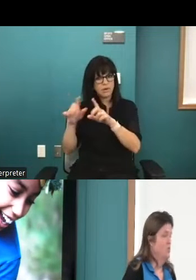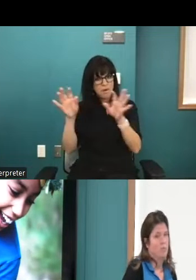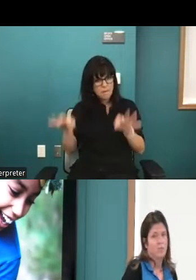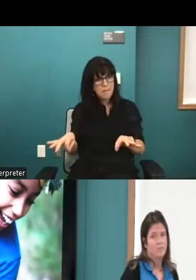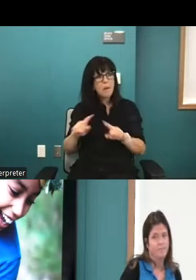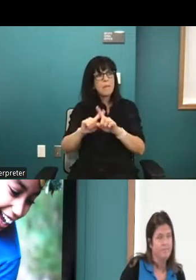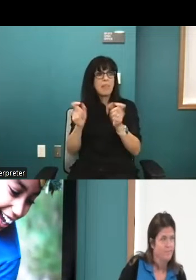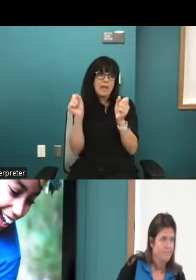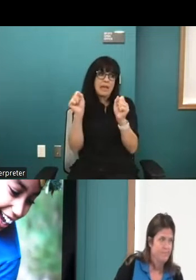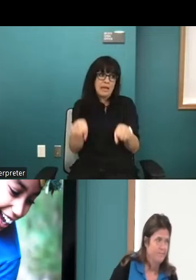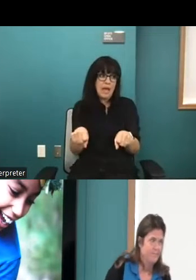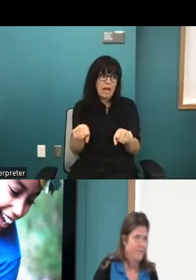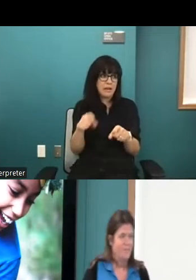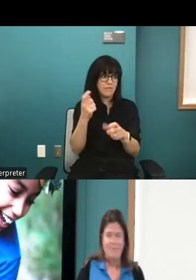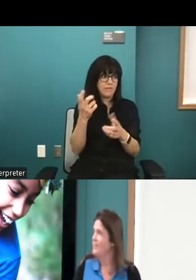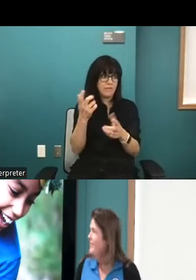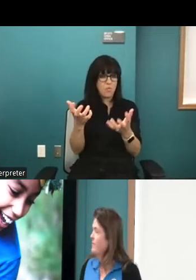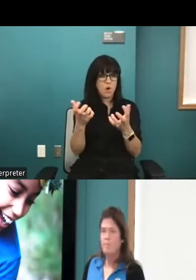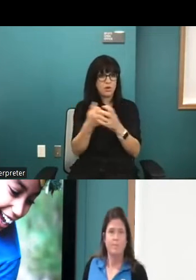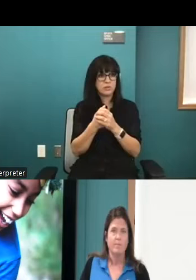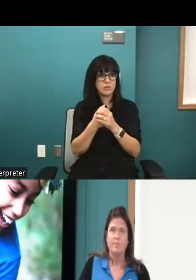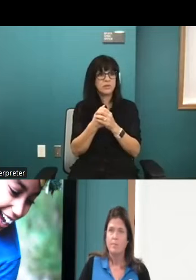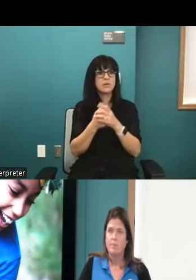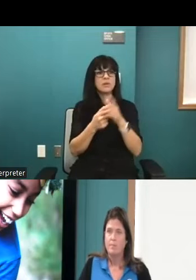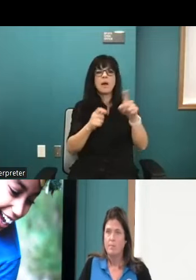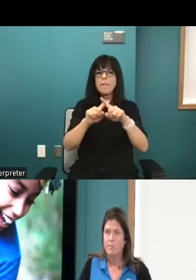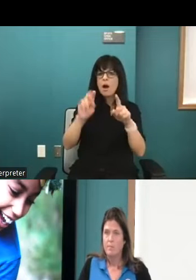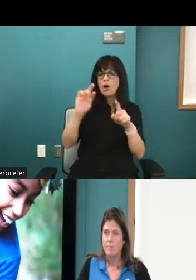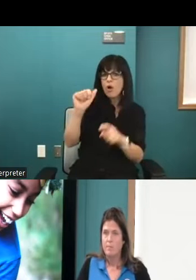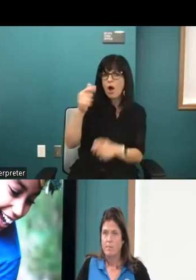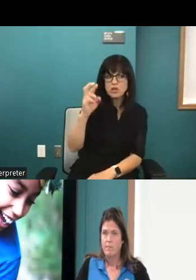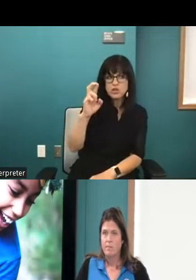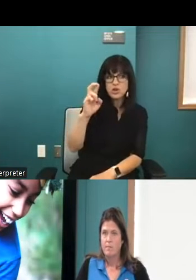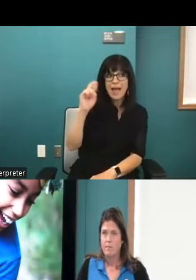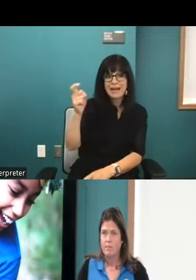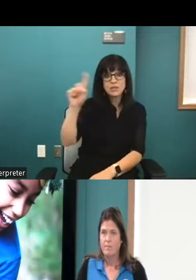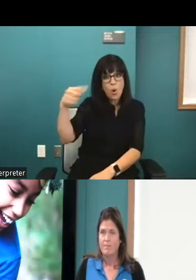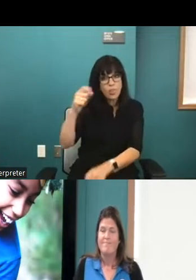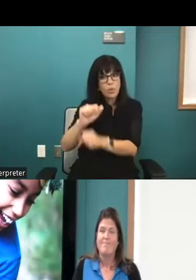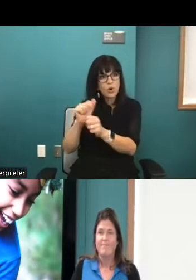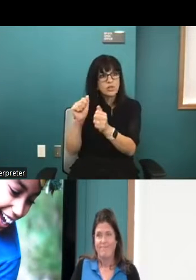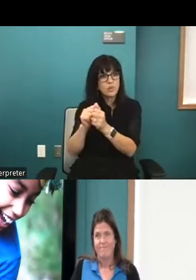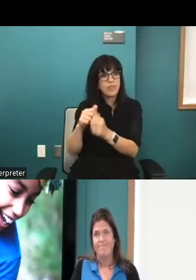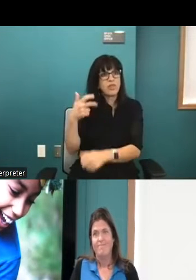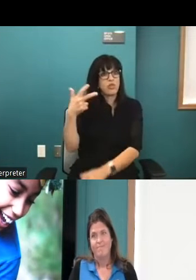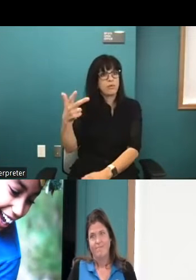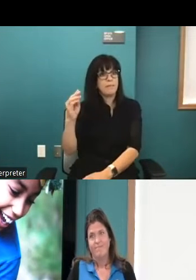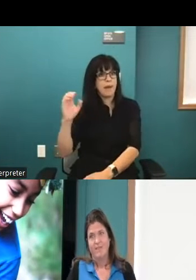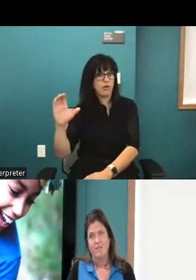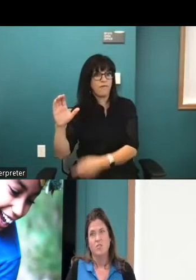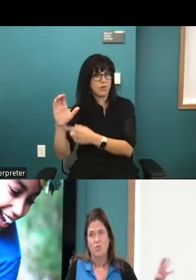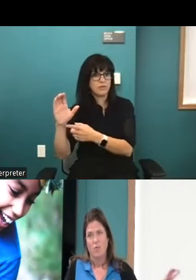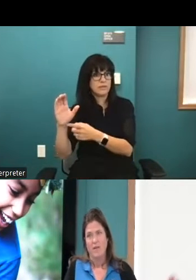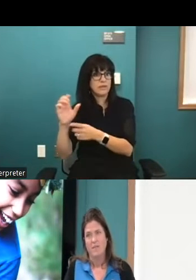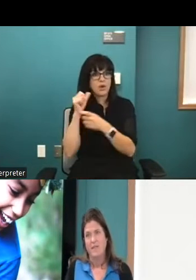if they choose to. But the Roger X they're getting only works with the 3 microphones. Right. They don't have access to the